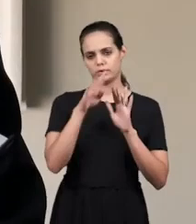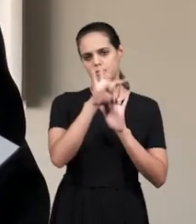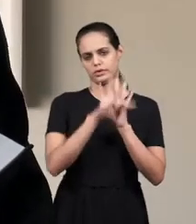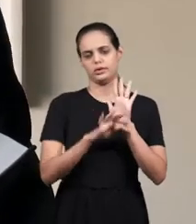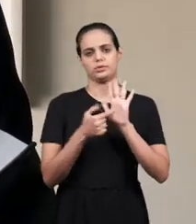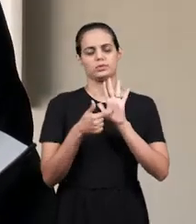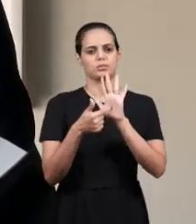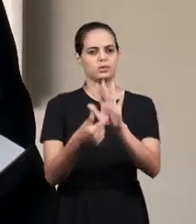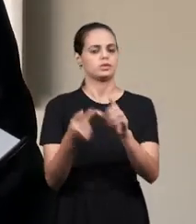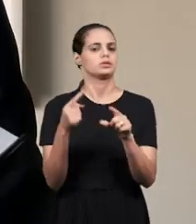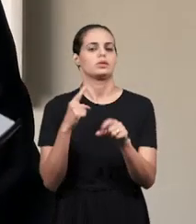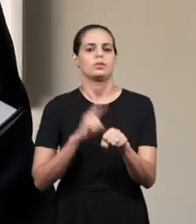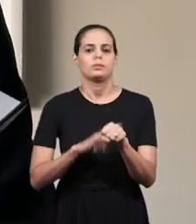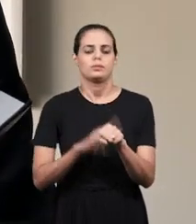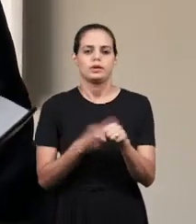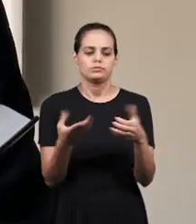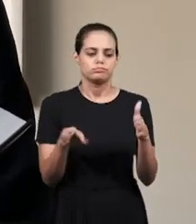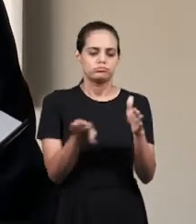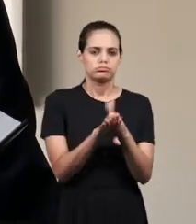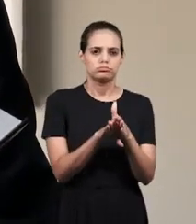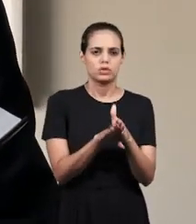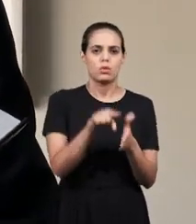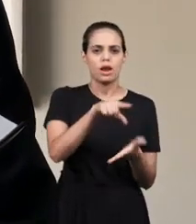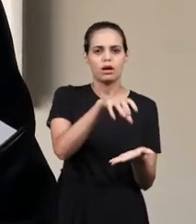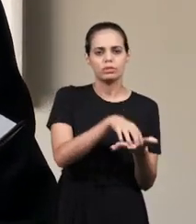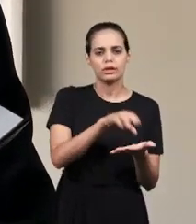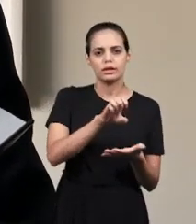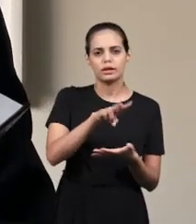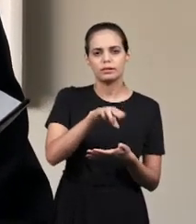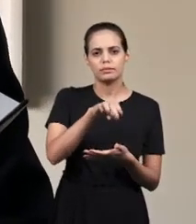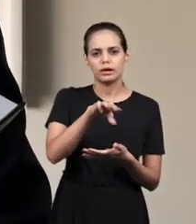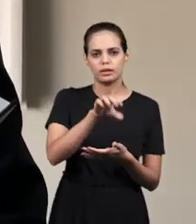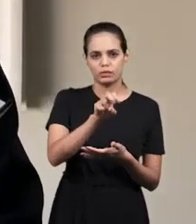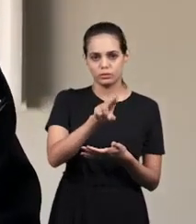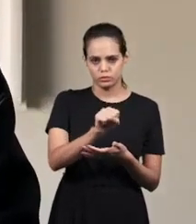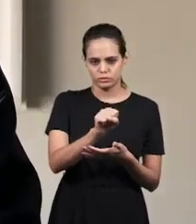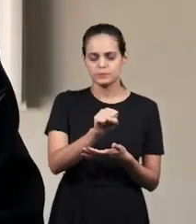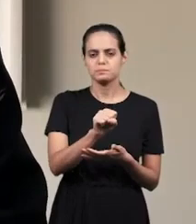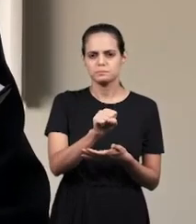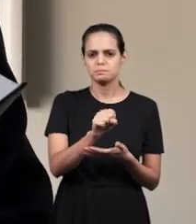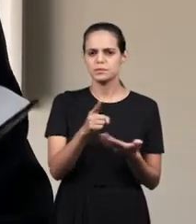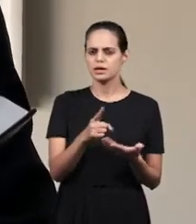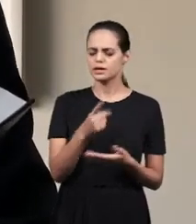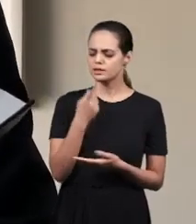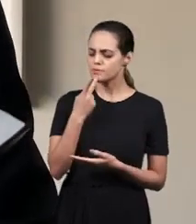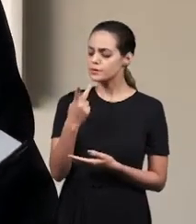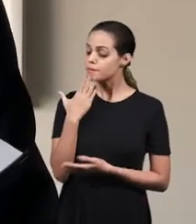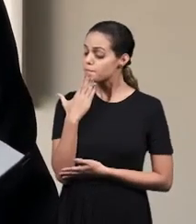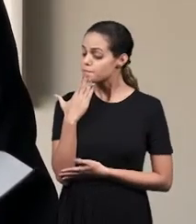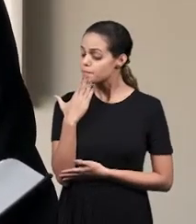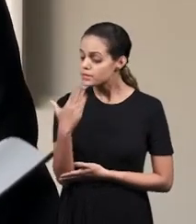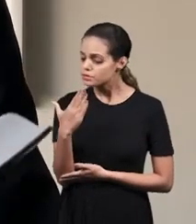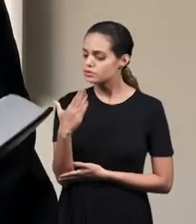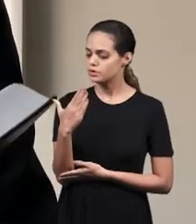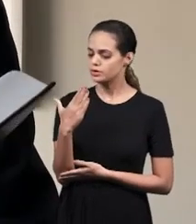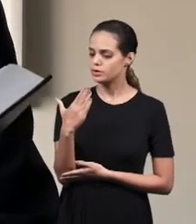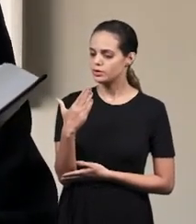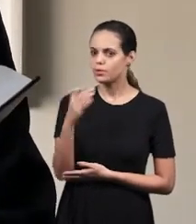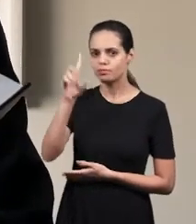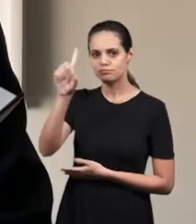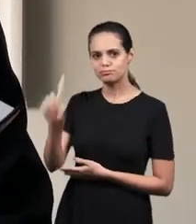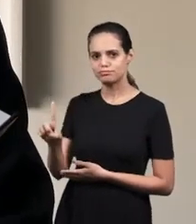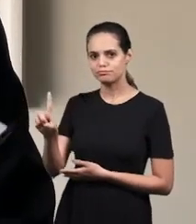destiny, they constrained him, the Lord Jesus, saying, "Abide with us." They wanted the Lord Jesus